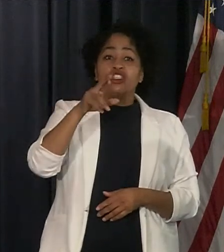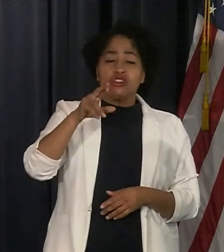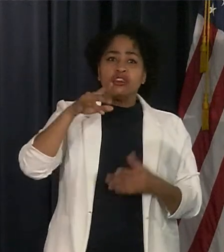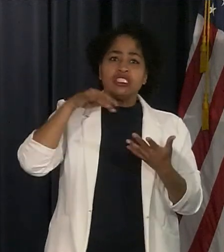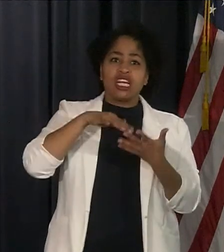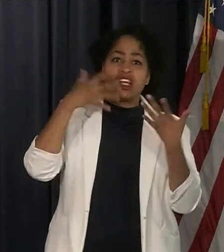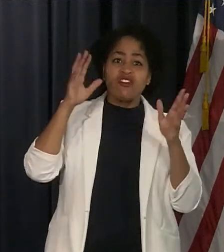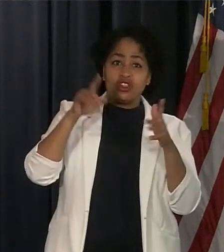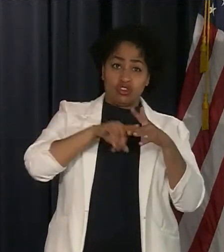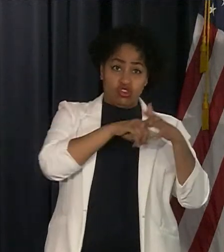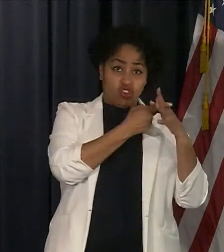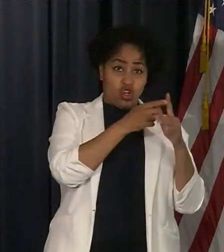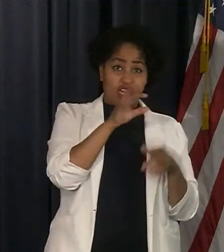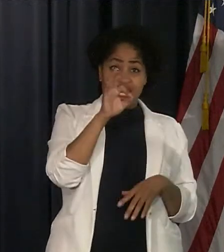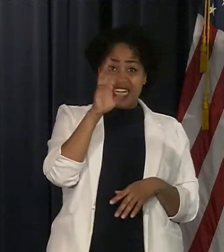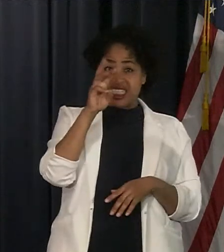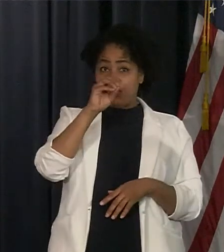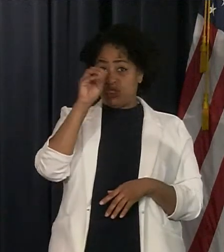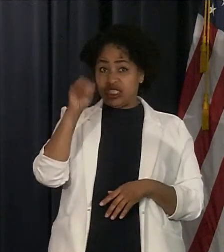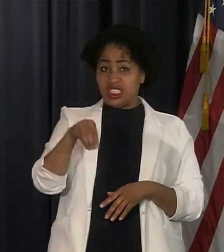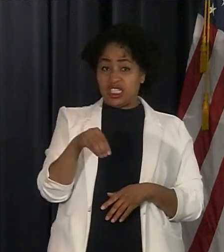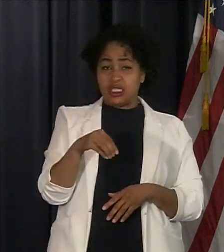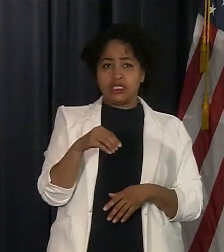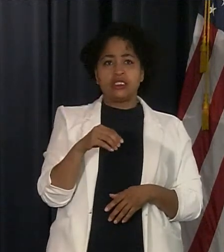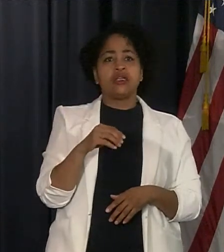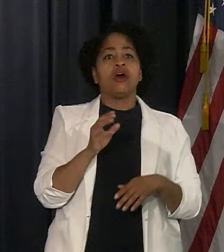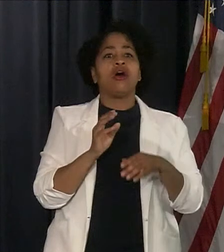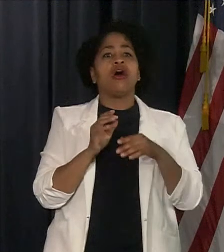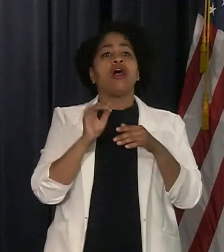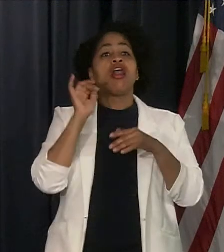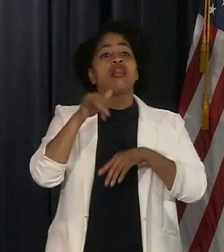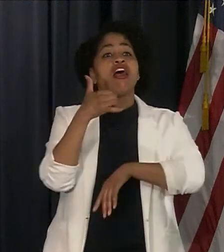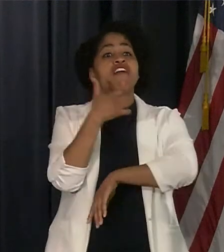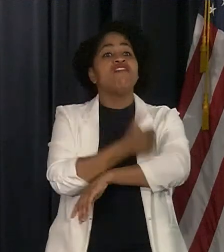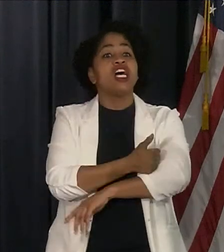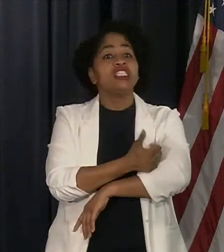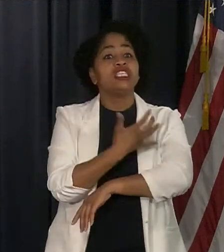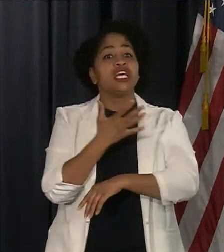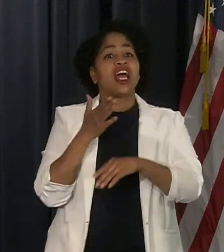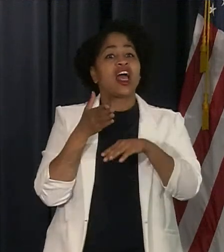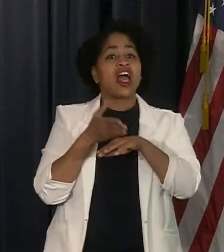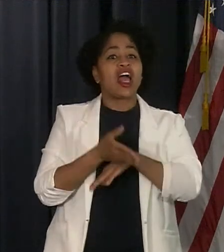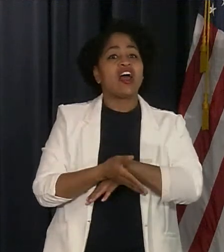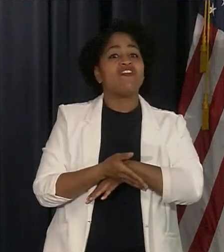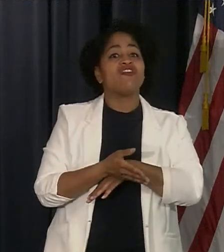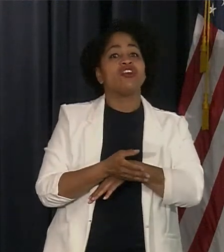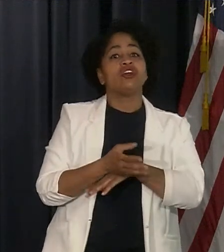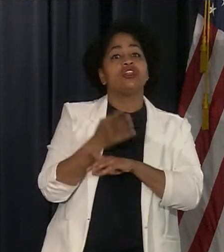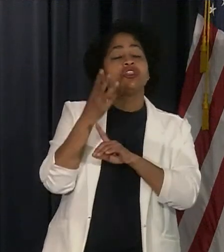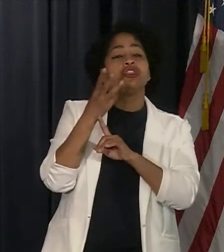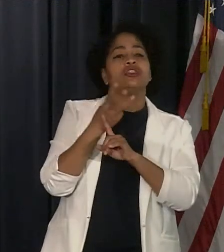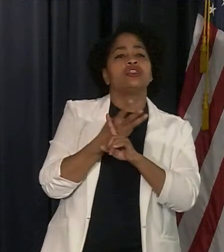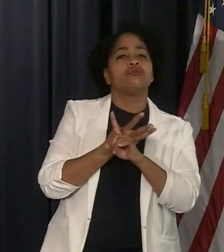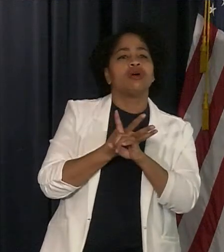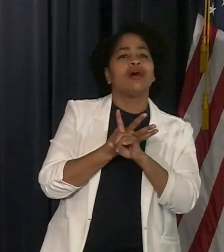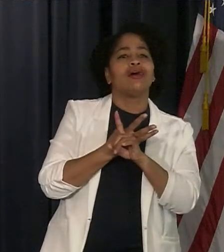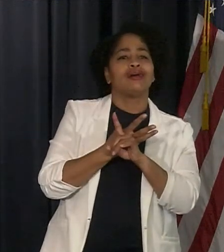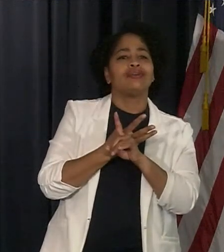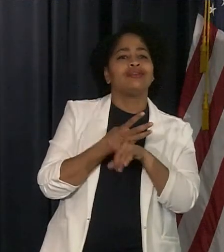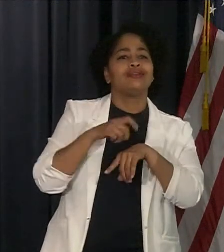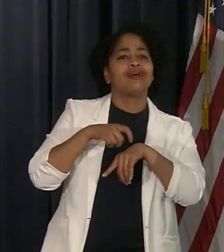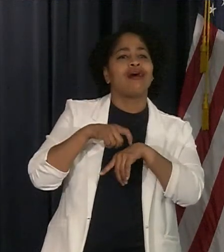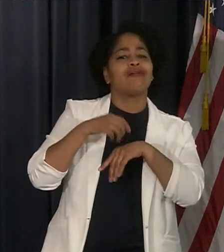off at 96%, the effectiveness of the vaccine, the antibodies, starts to drop over